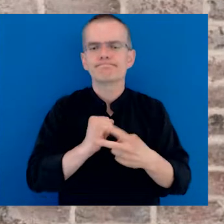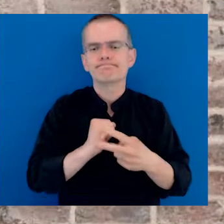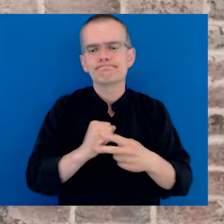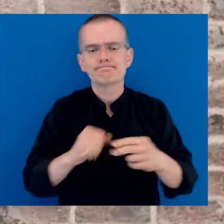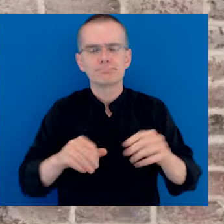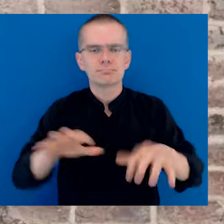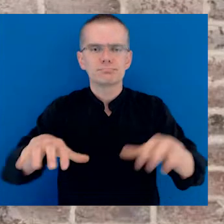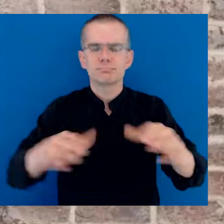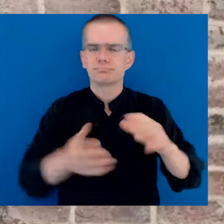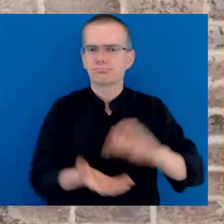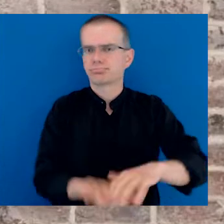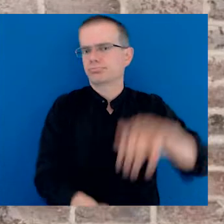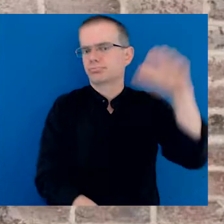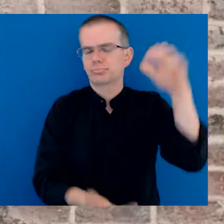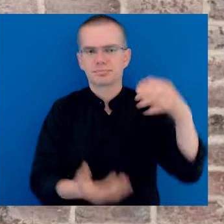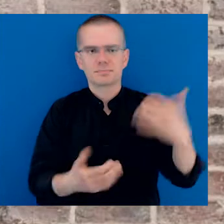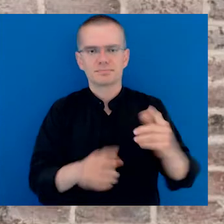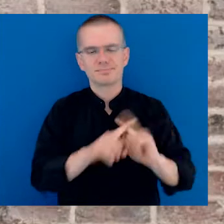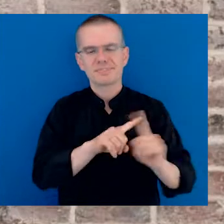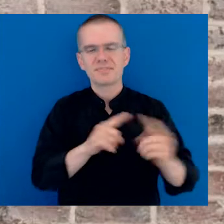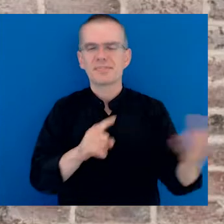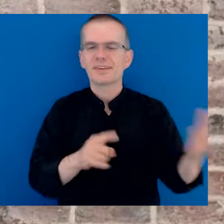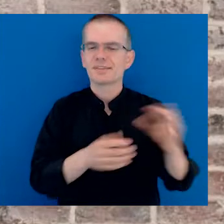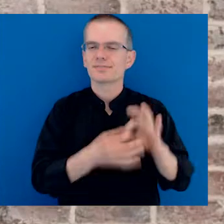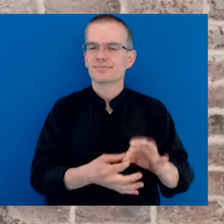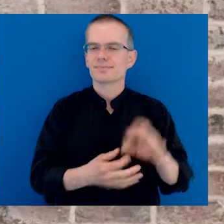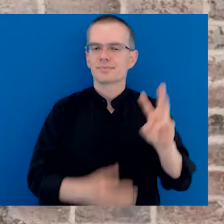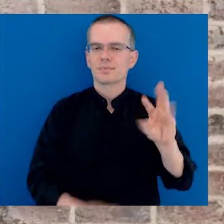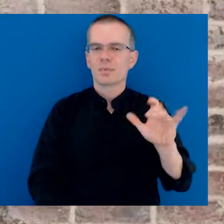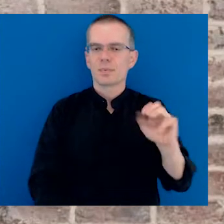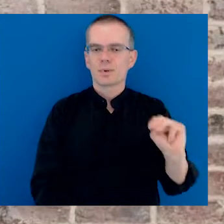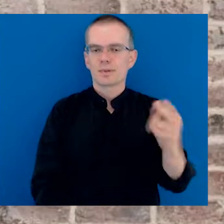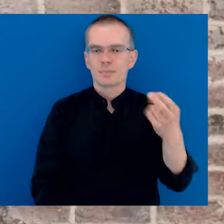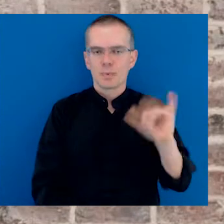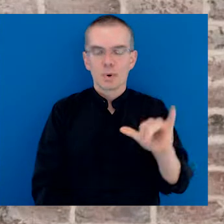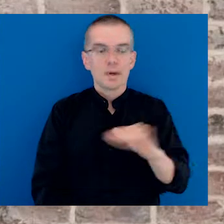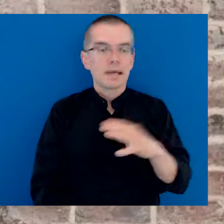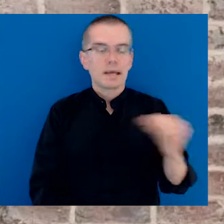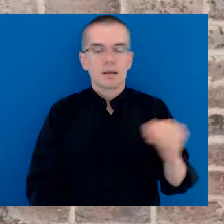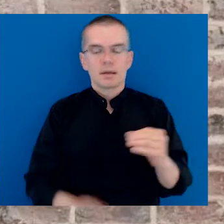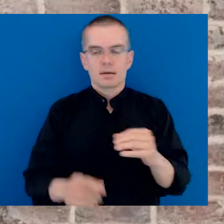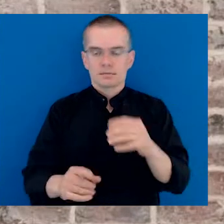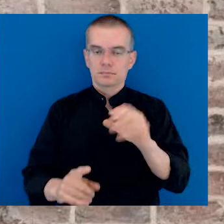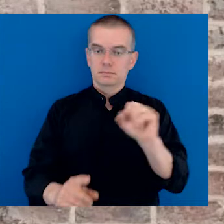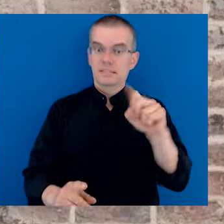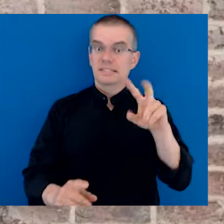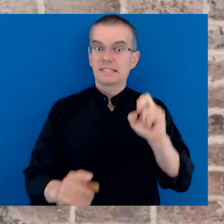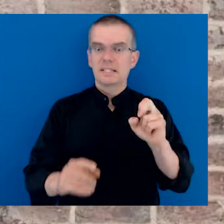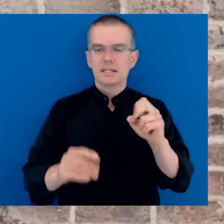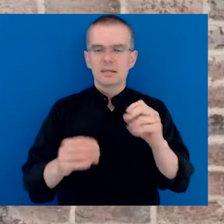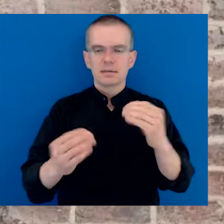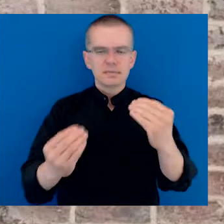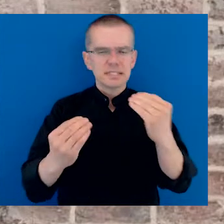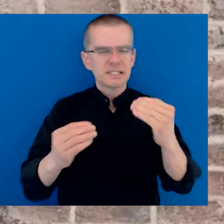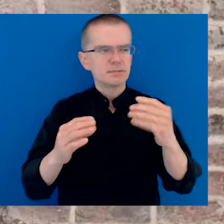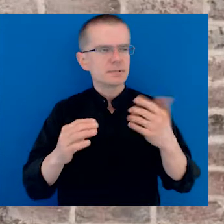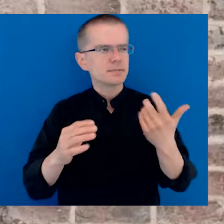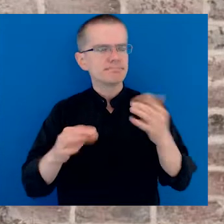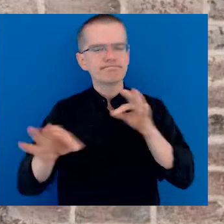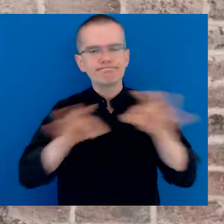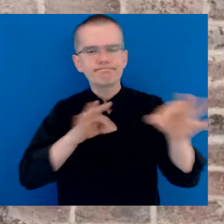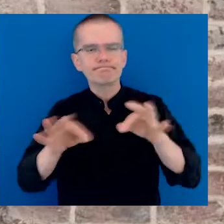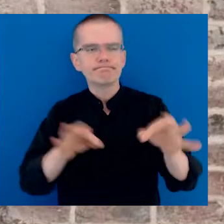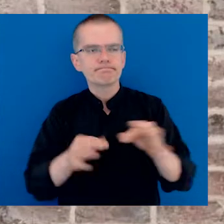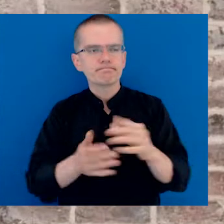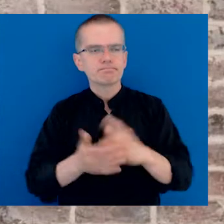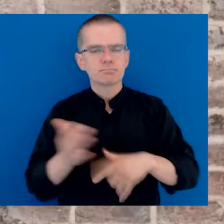about William Hoy. And he also gave me an education in what it was like to be